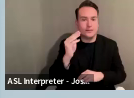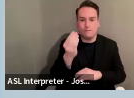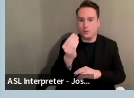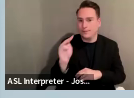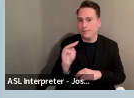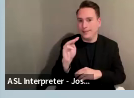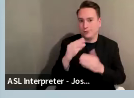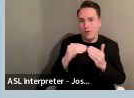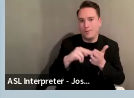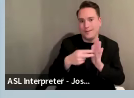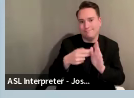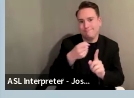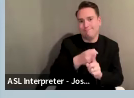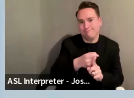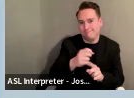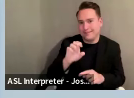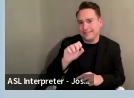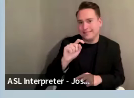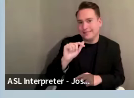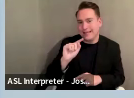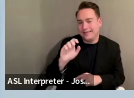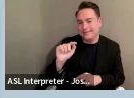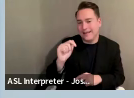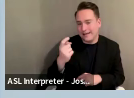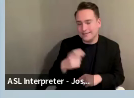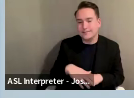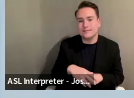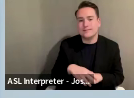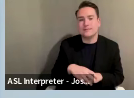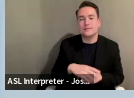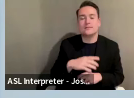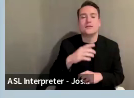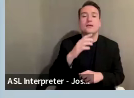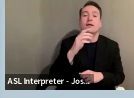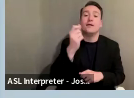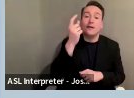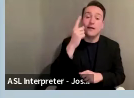So these irrevocable trusts or charitable trusts, there are different